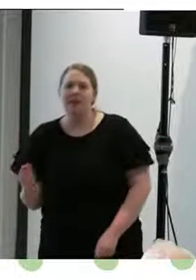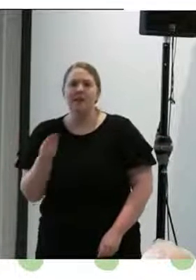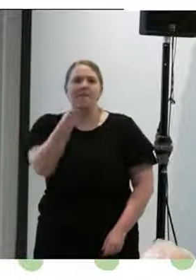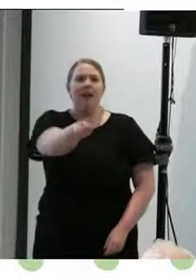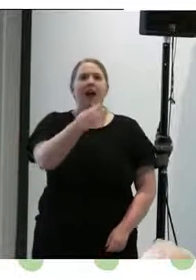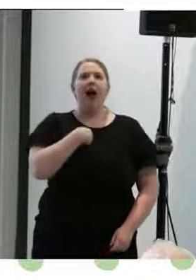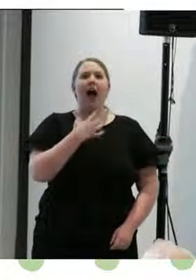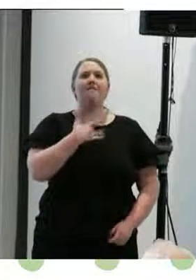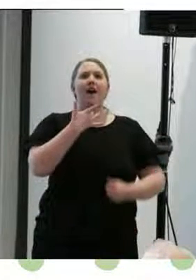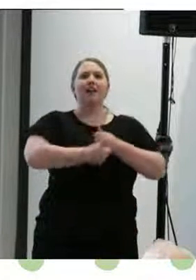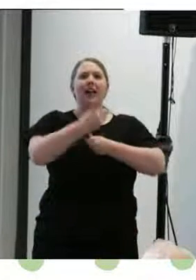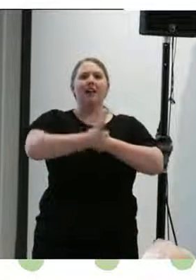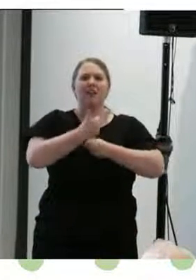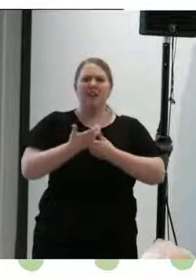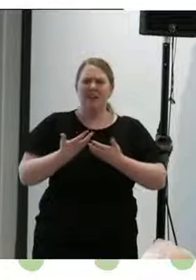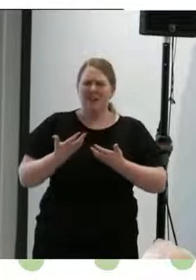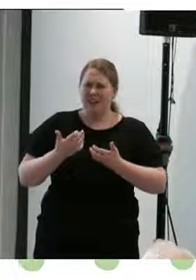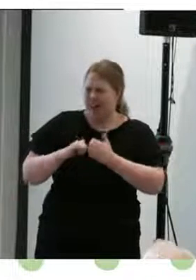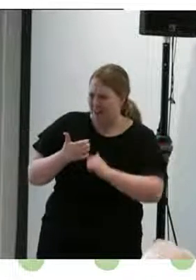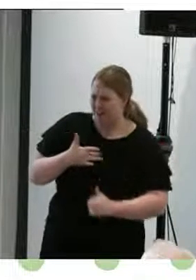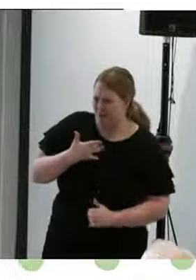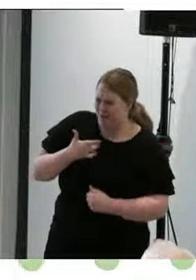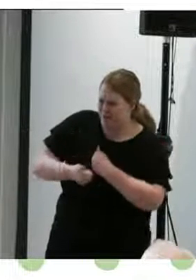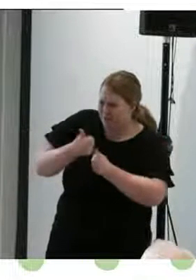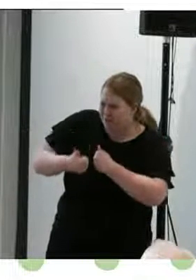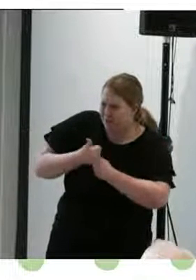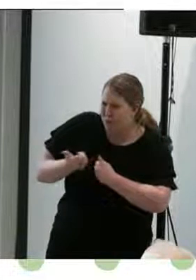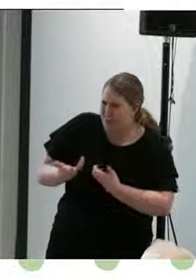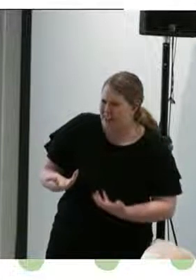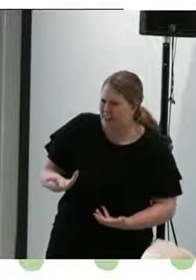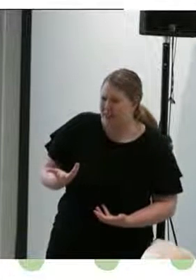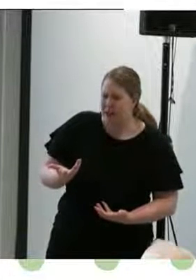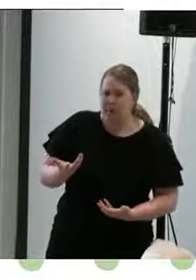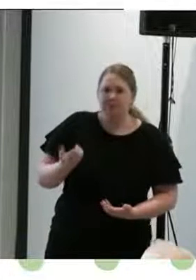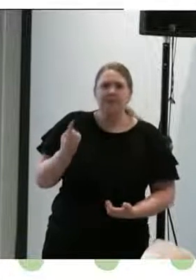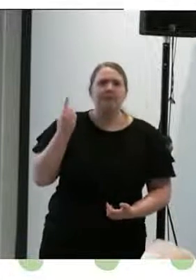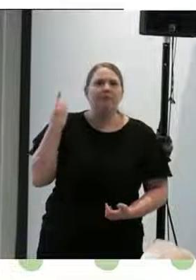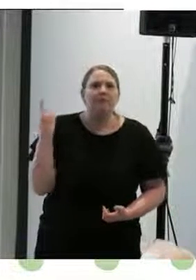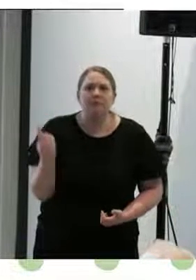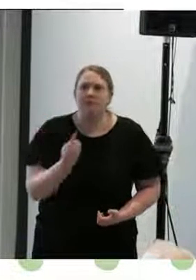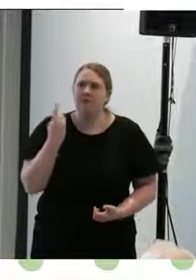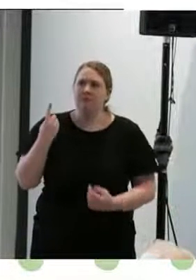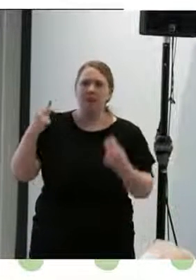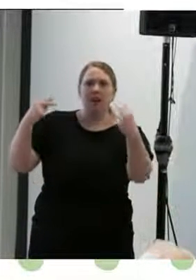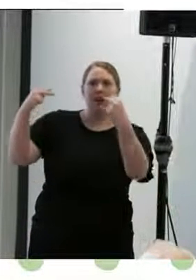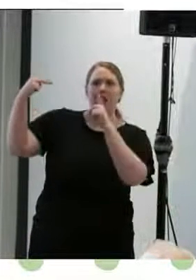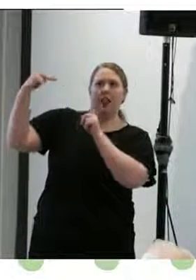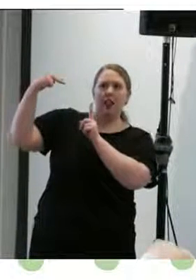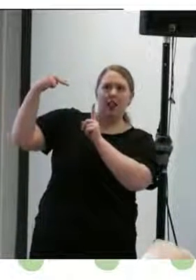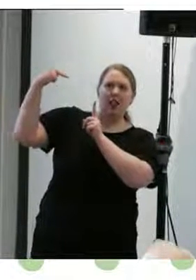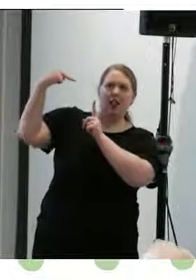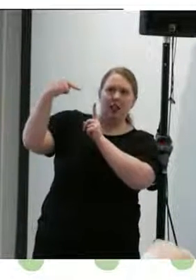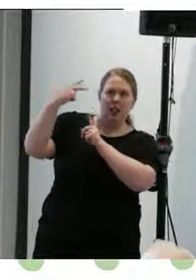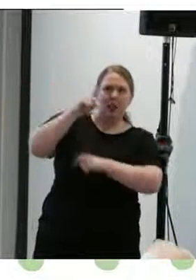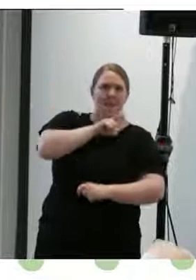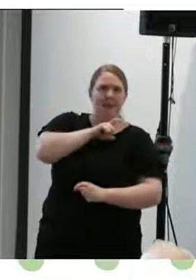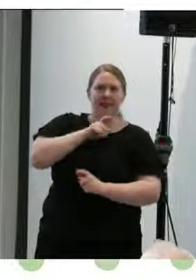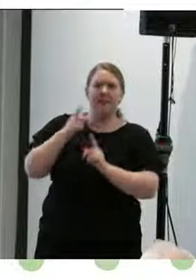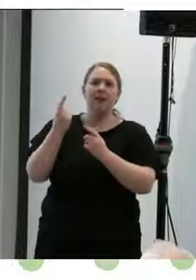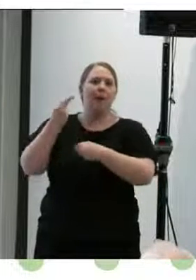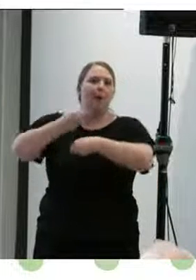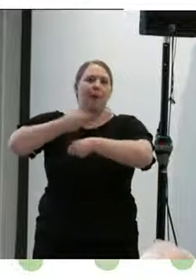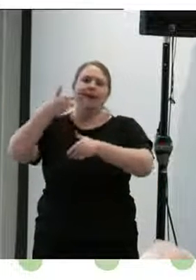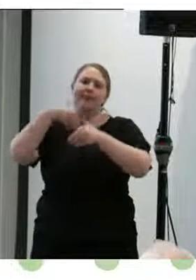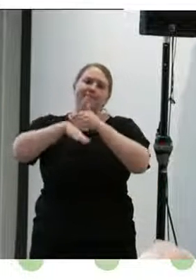felt threatened. I'm like, how do you feel threatened? And he says he was constantly under surveillance by the local police. They'd come to school one